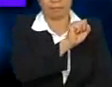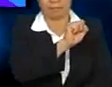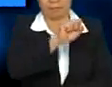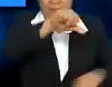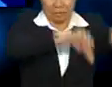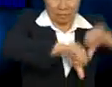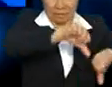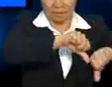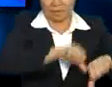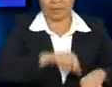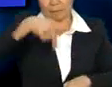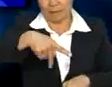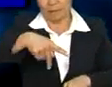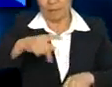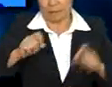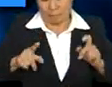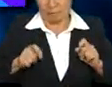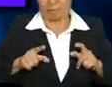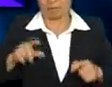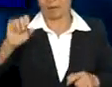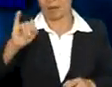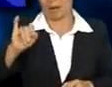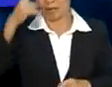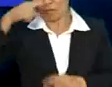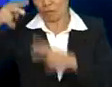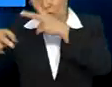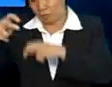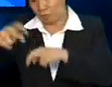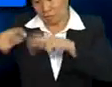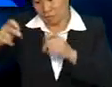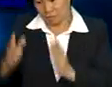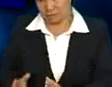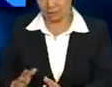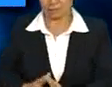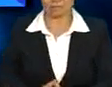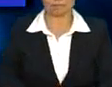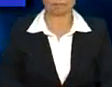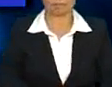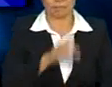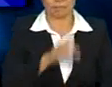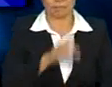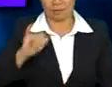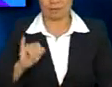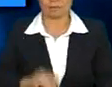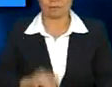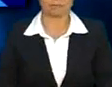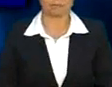S for science, P for private, and I for investigator.